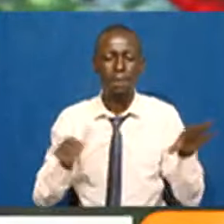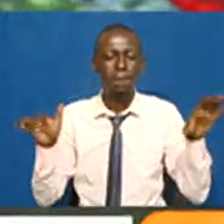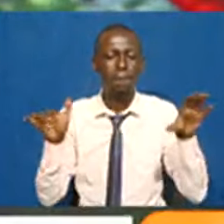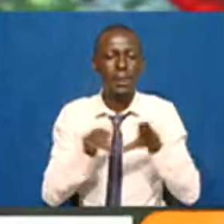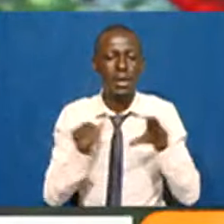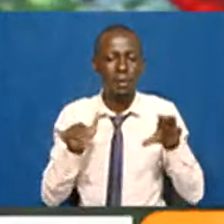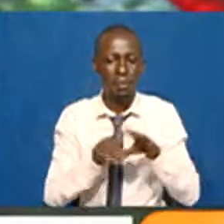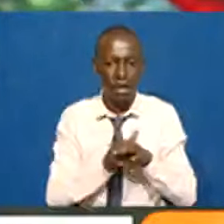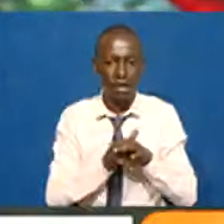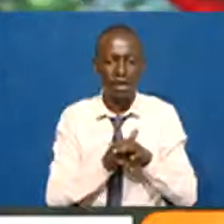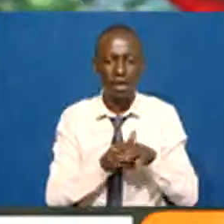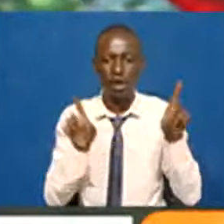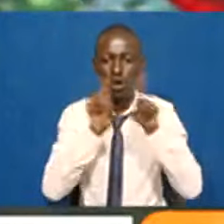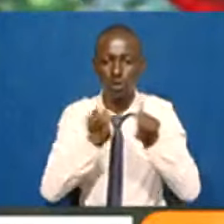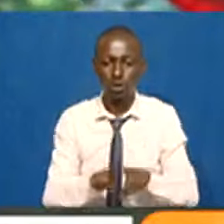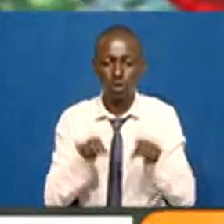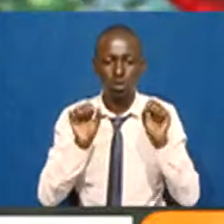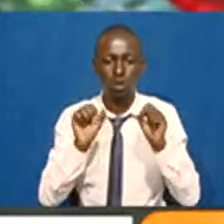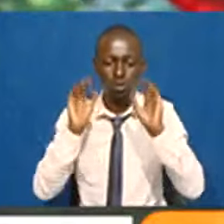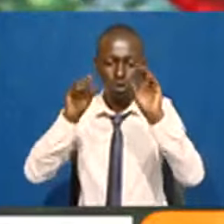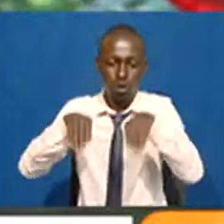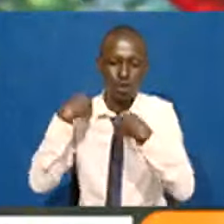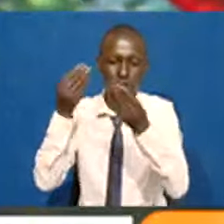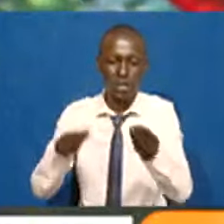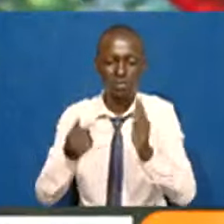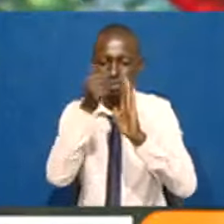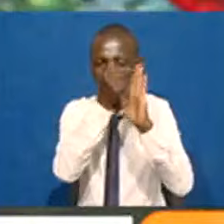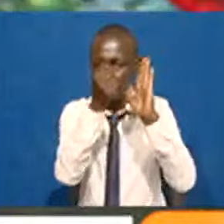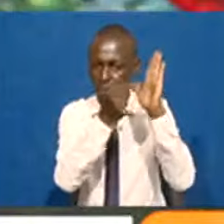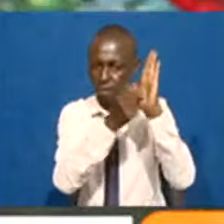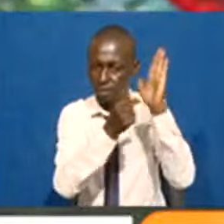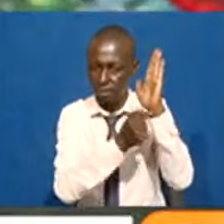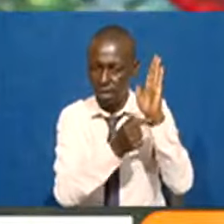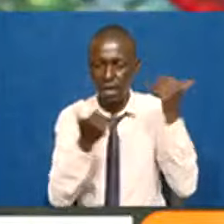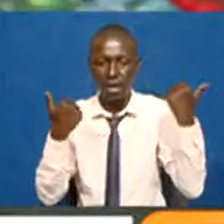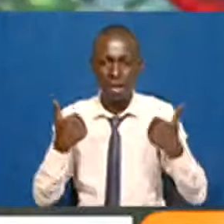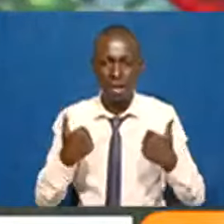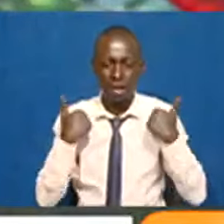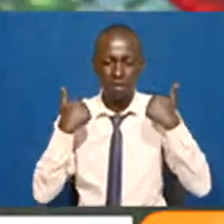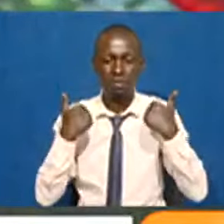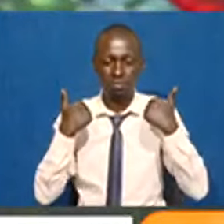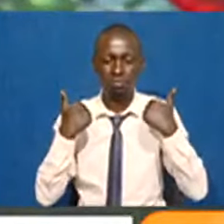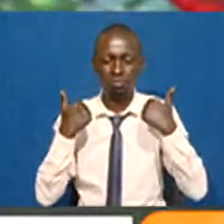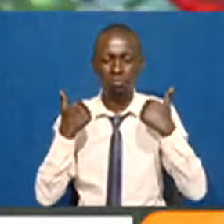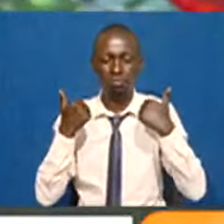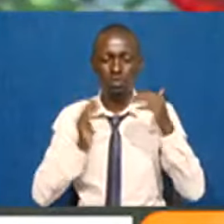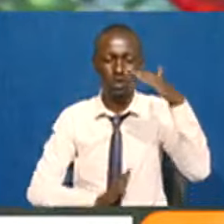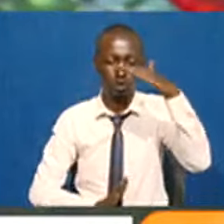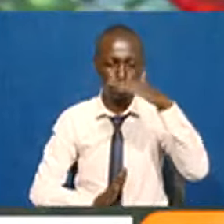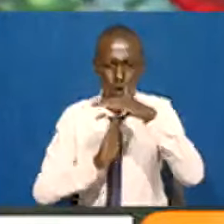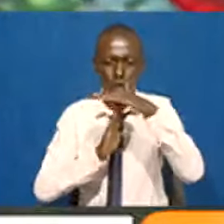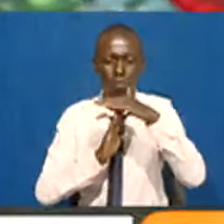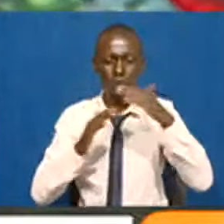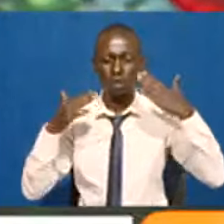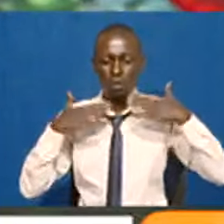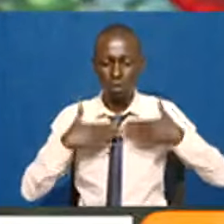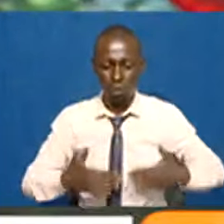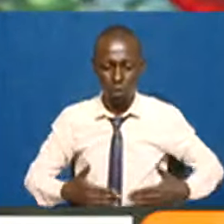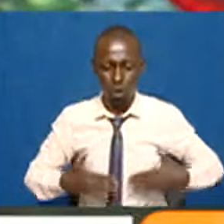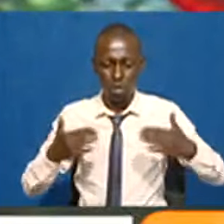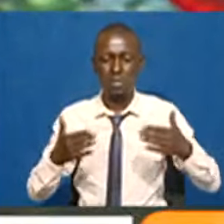and KUPA Kenya is going to provide the following. One, an executive casket. Two, mortuary bill for